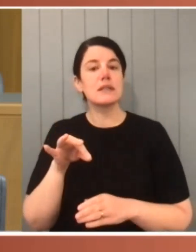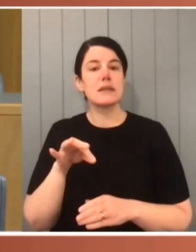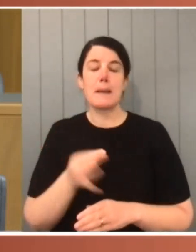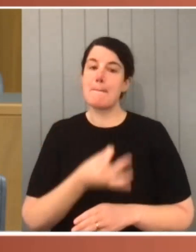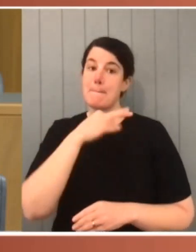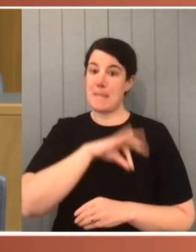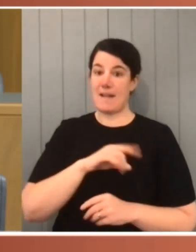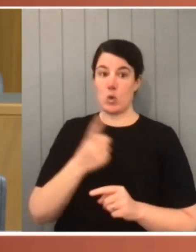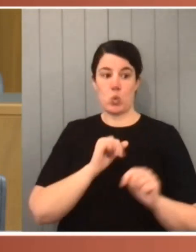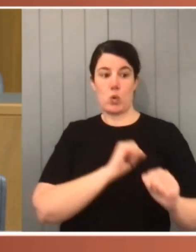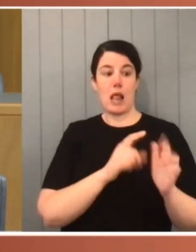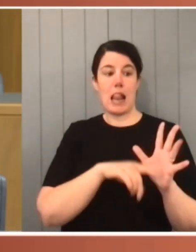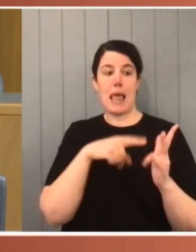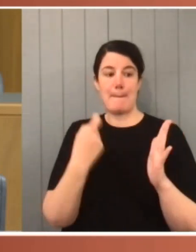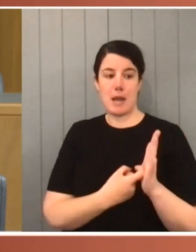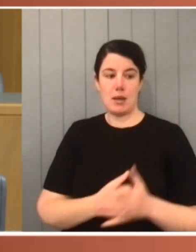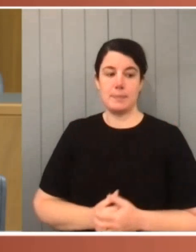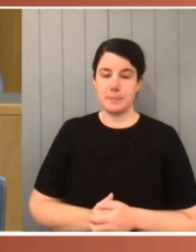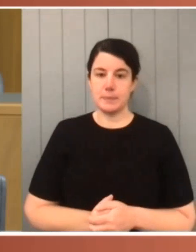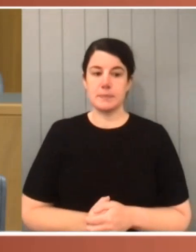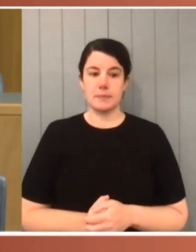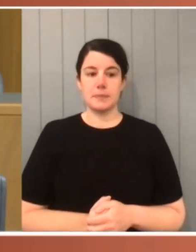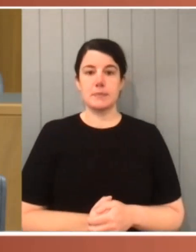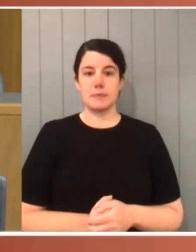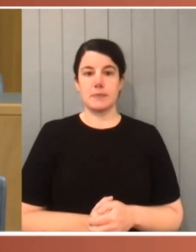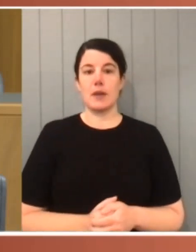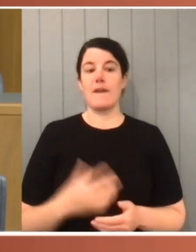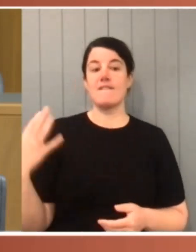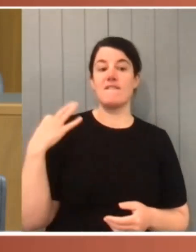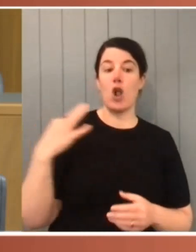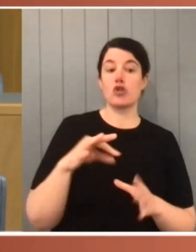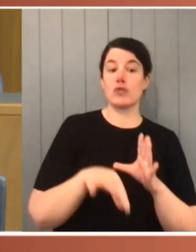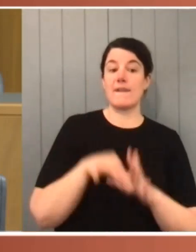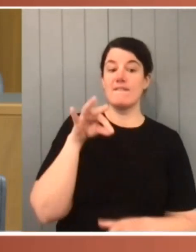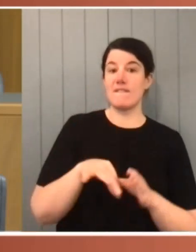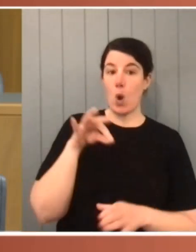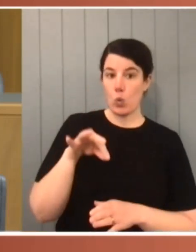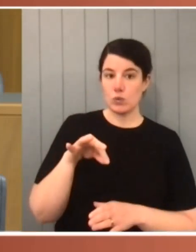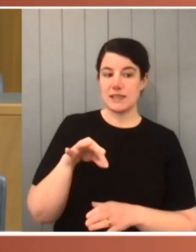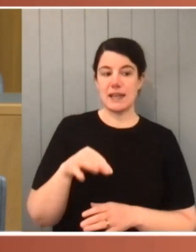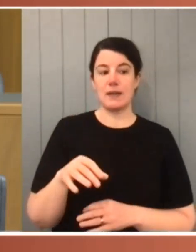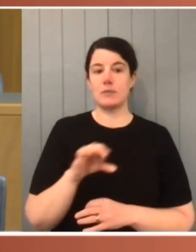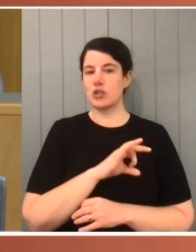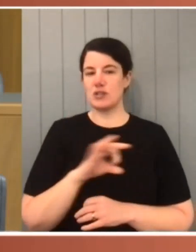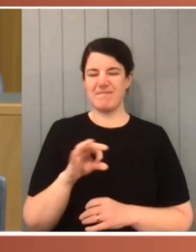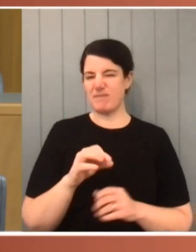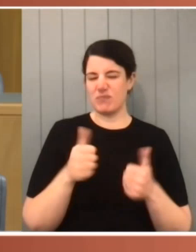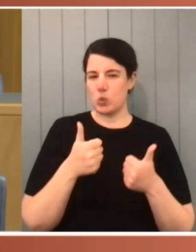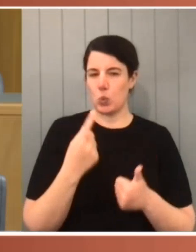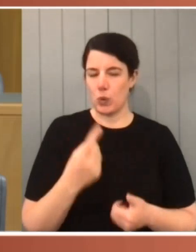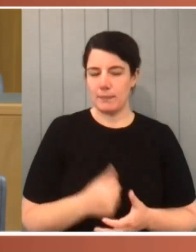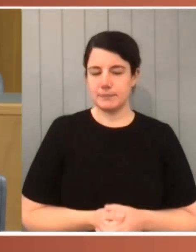Labor. The cause of voluntary voting was ultimately a futile one. At times, its